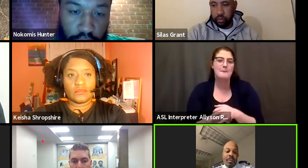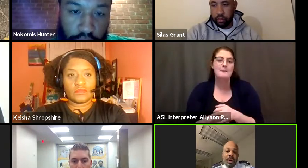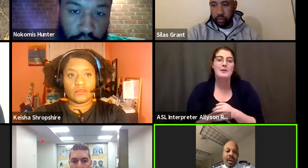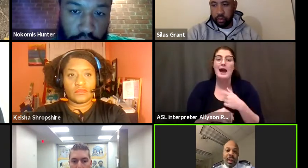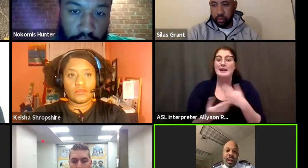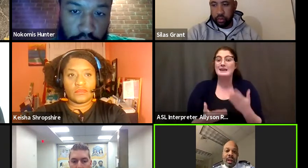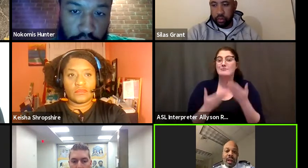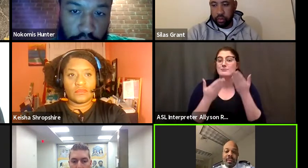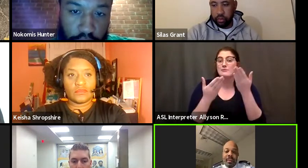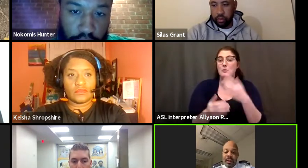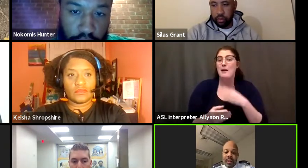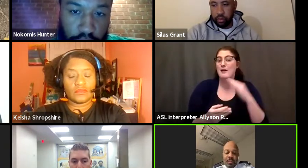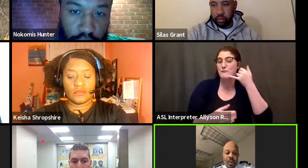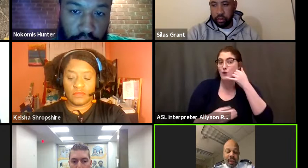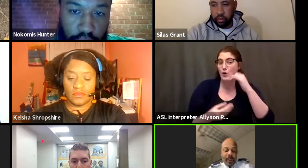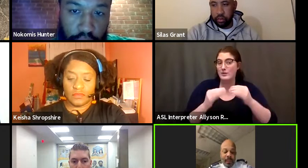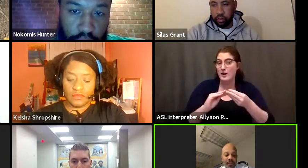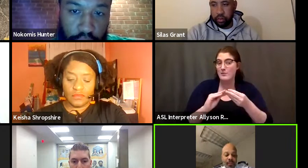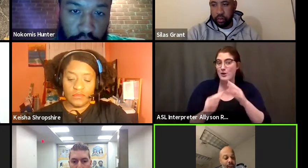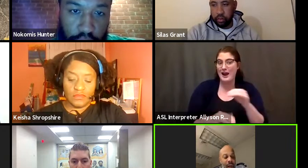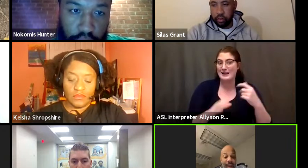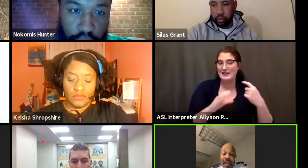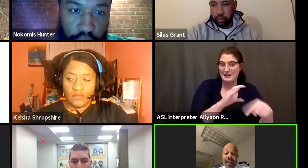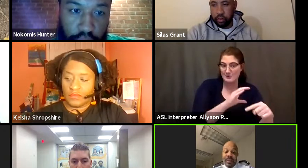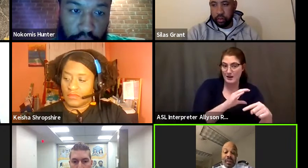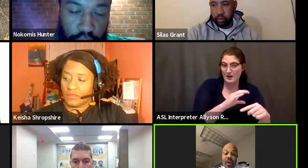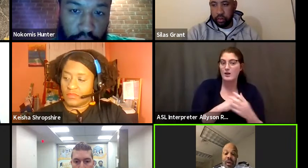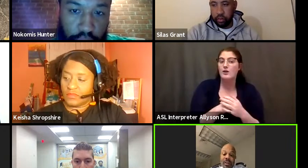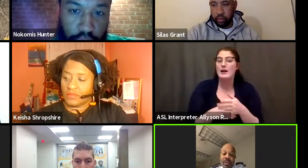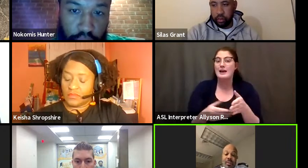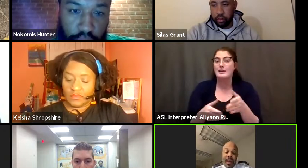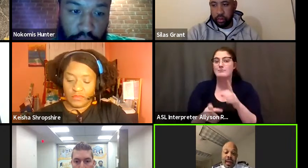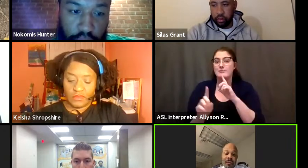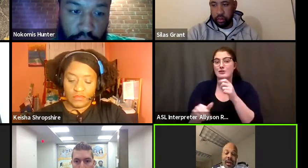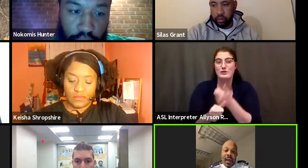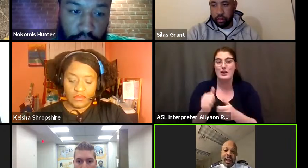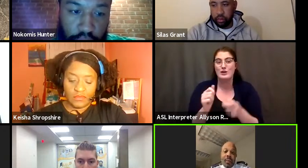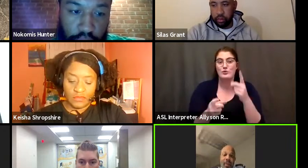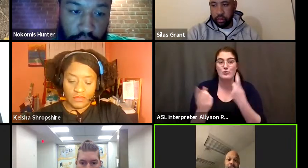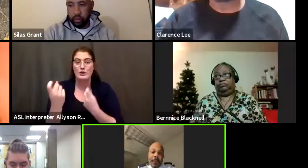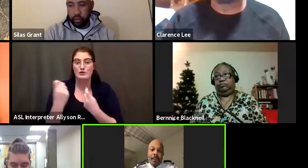phone number and email at this point, and answer any questions you